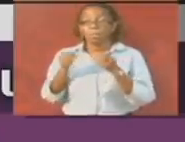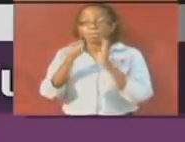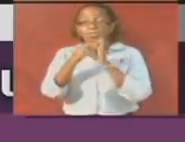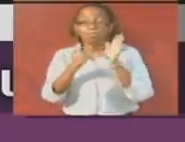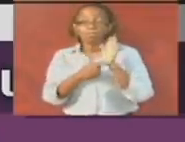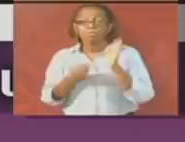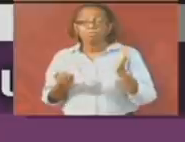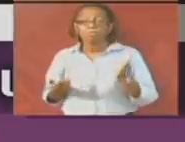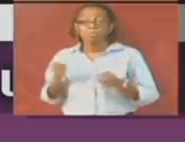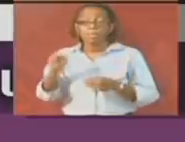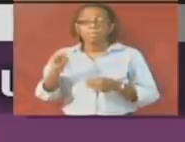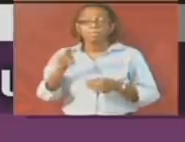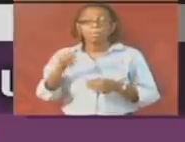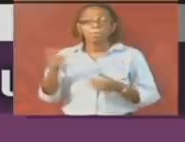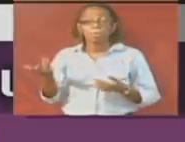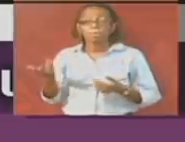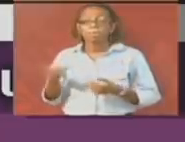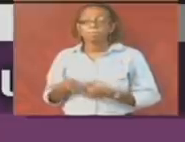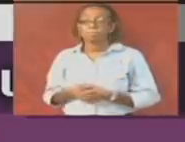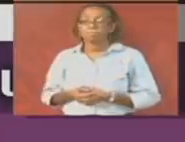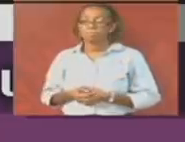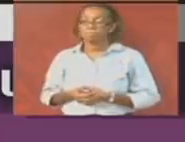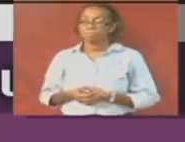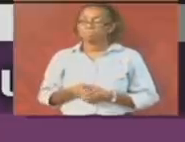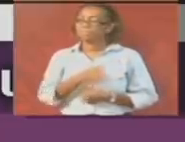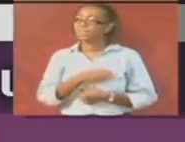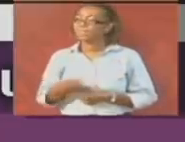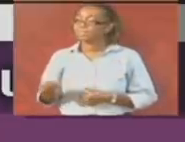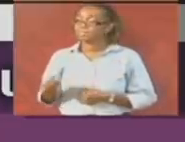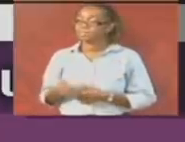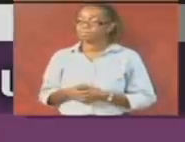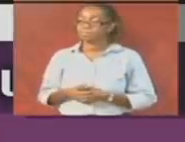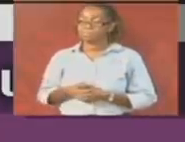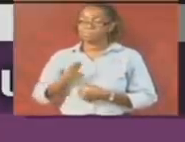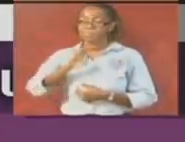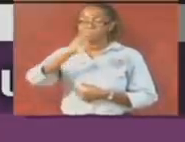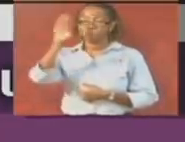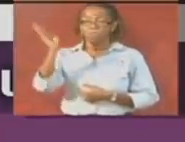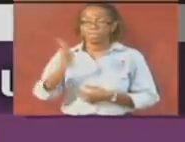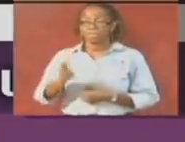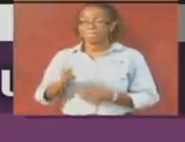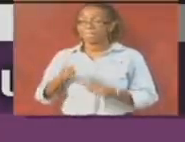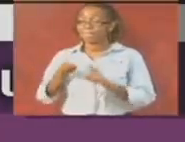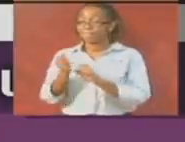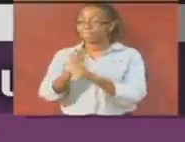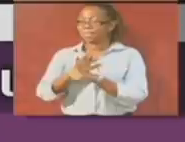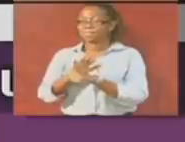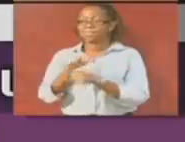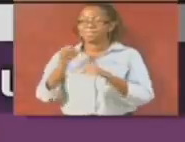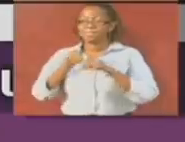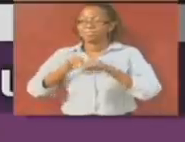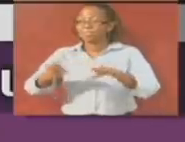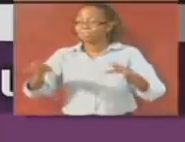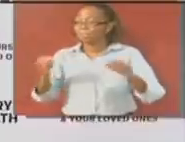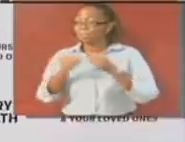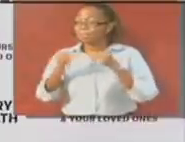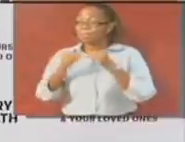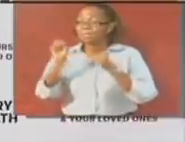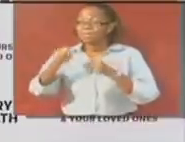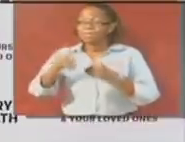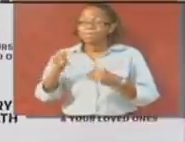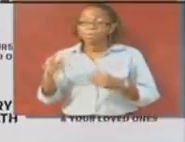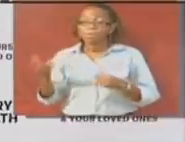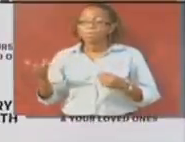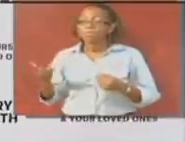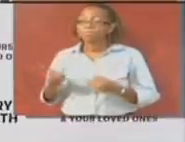has a determination been made about whether or not the Brazilian variant is on community spread? Thank you. Thank you